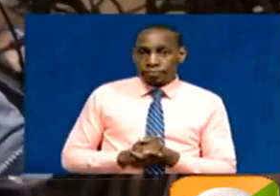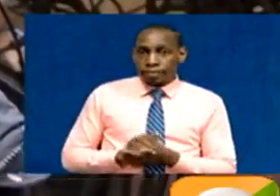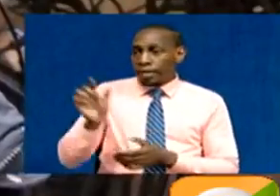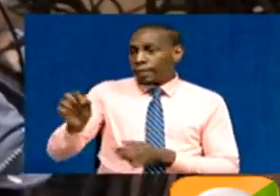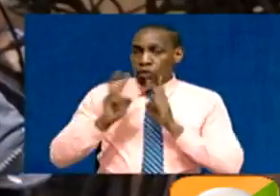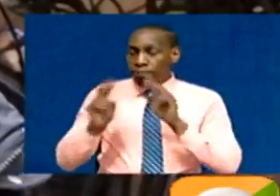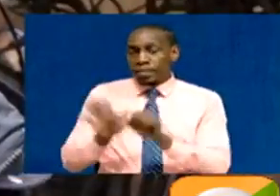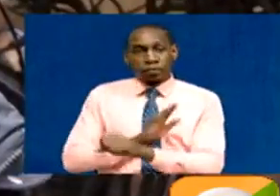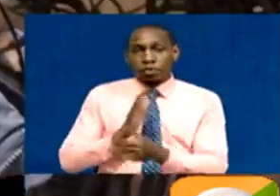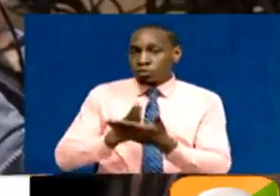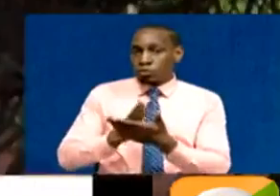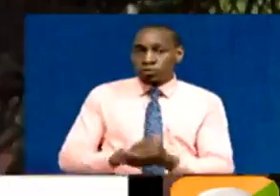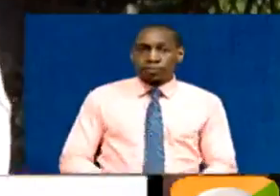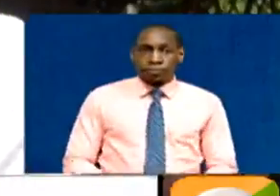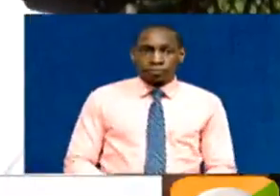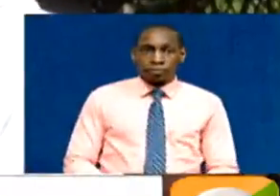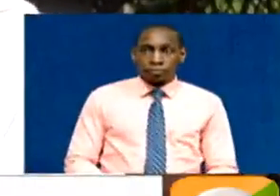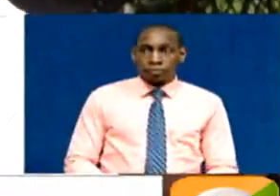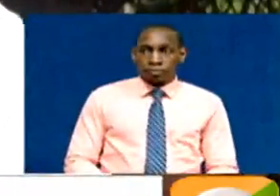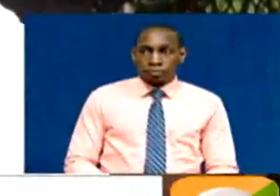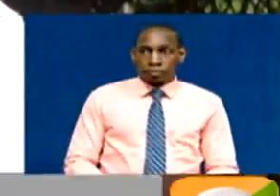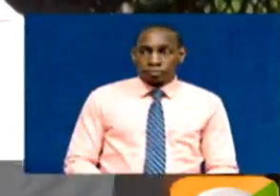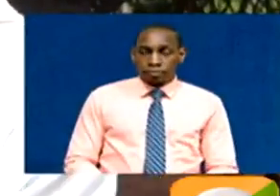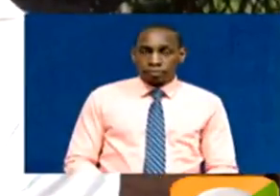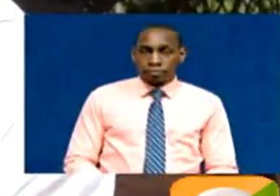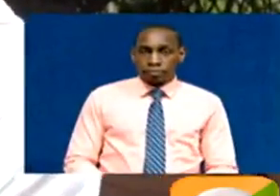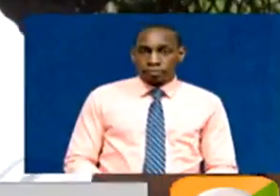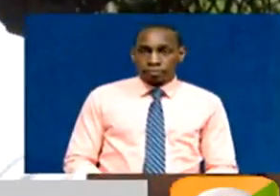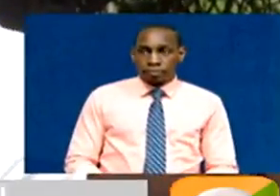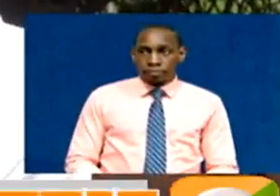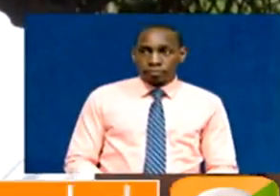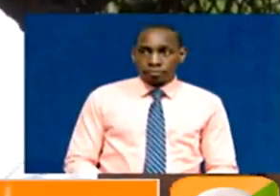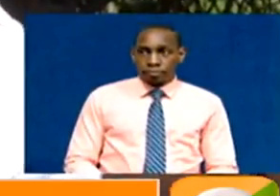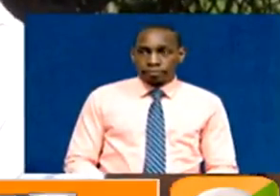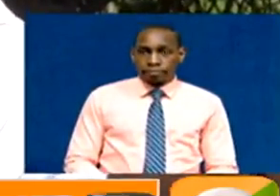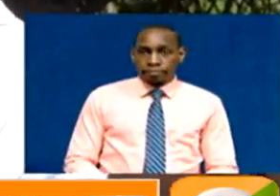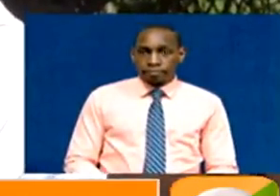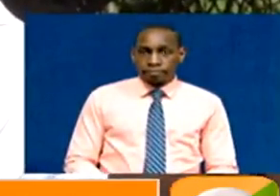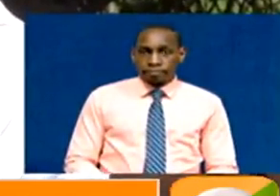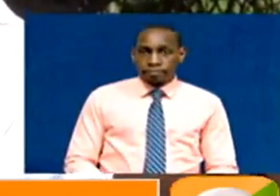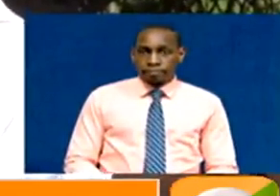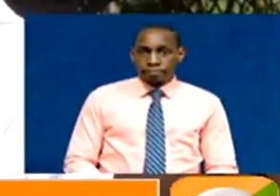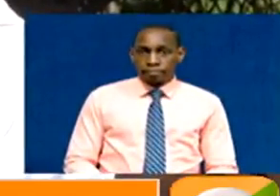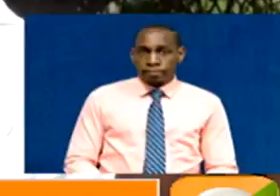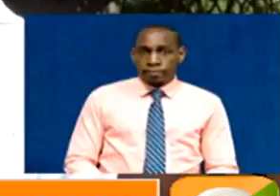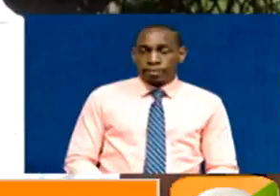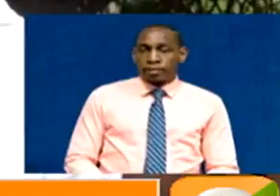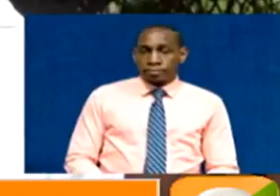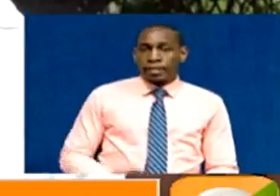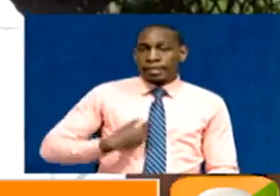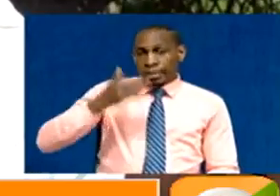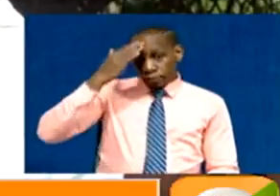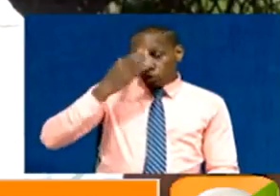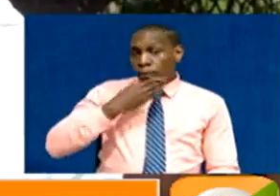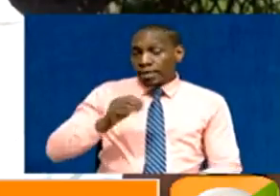maneno mingi, anakuanga mpole tu. Hii ni mtoto. Mimi namjua ni mtoto